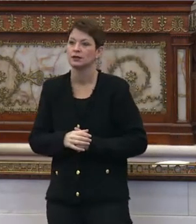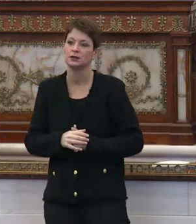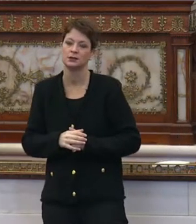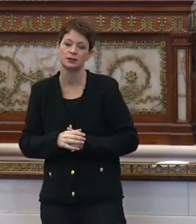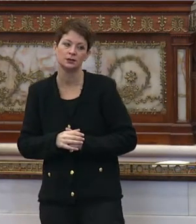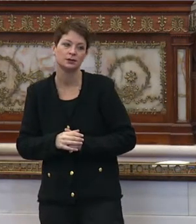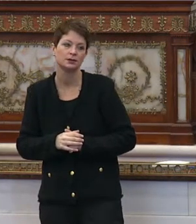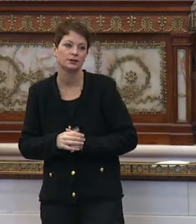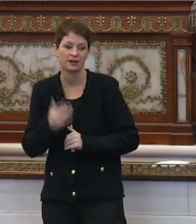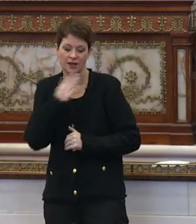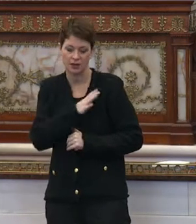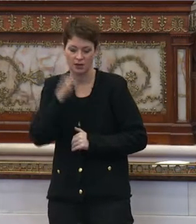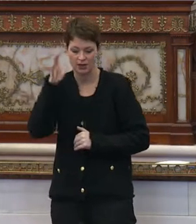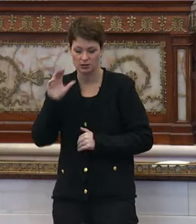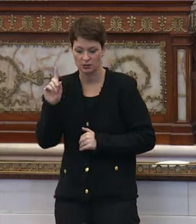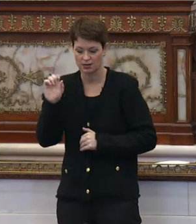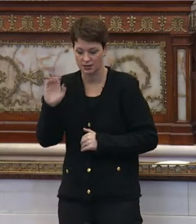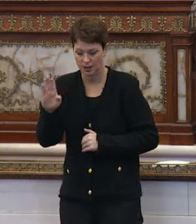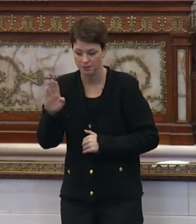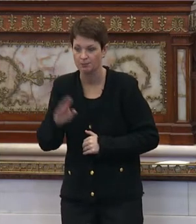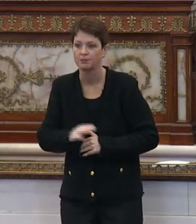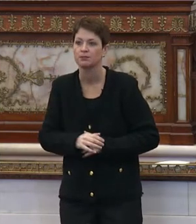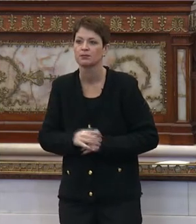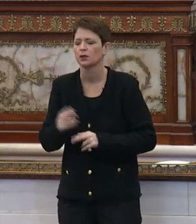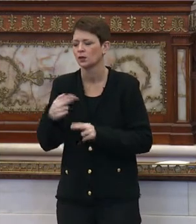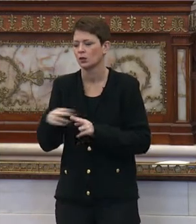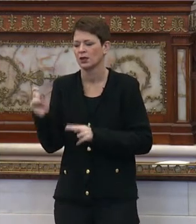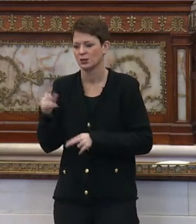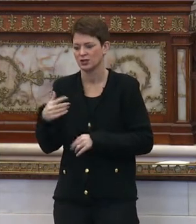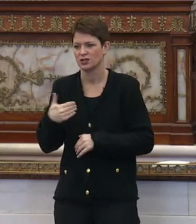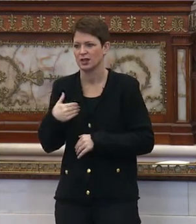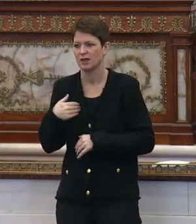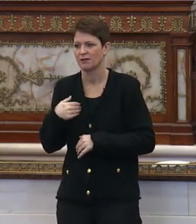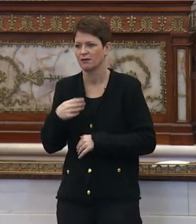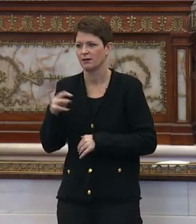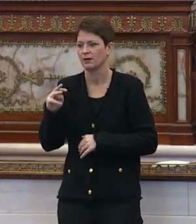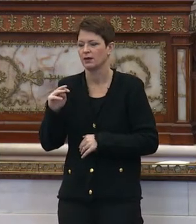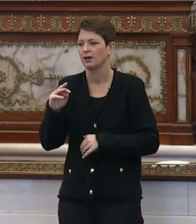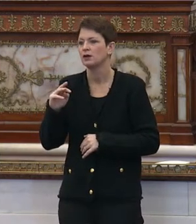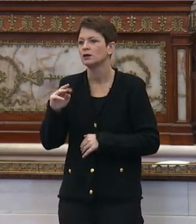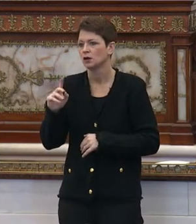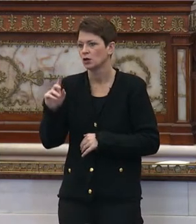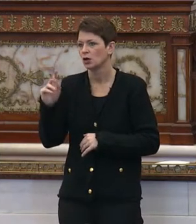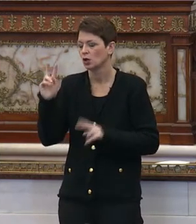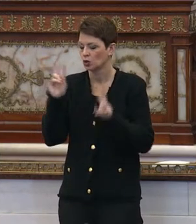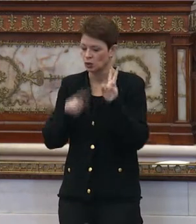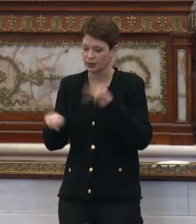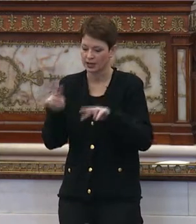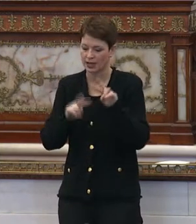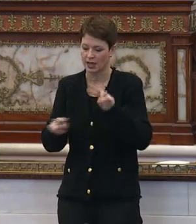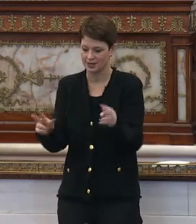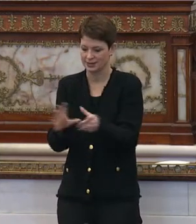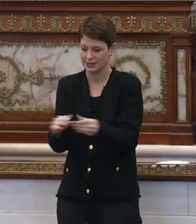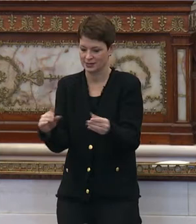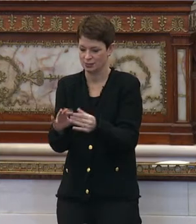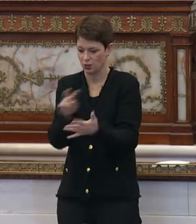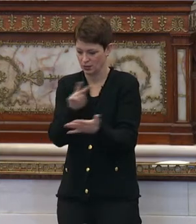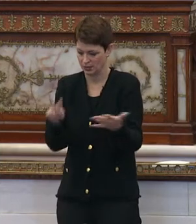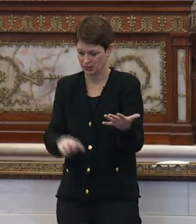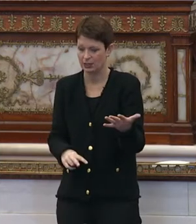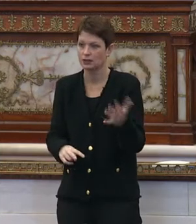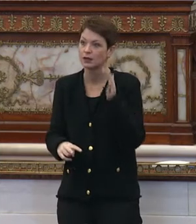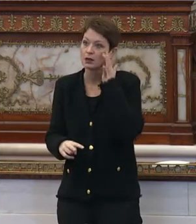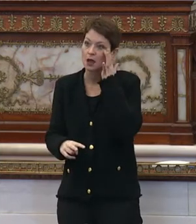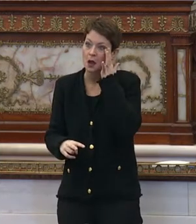you, Councilmember Dom. I do have a quick question, Ms. Waxman, and I was looking at testimony, and